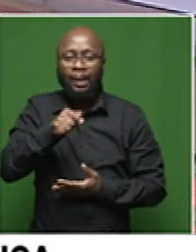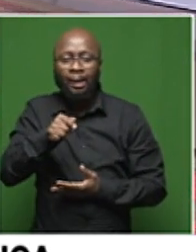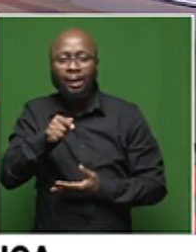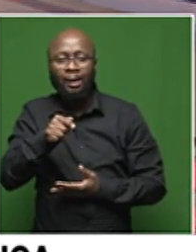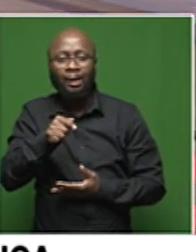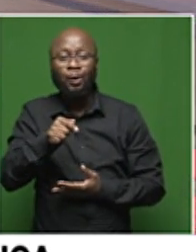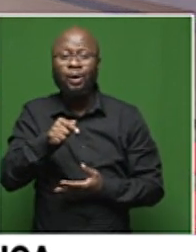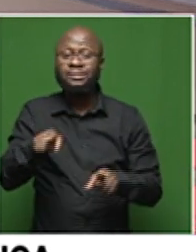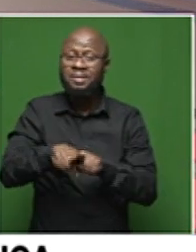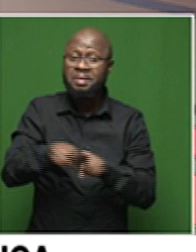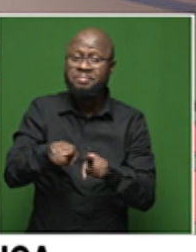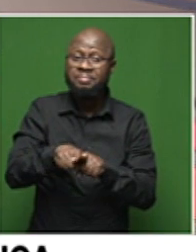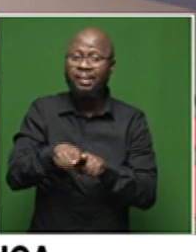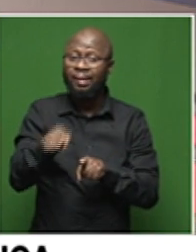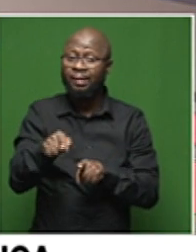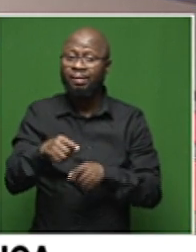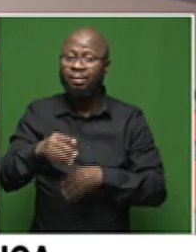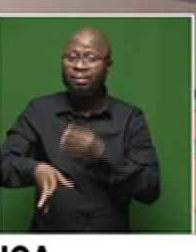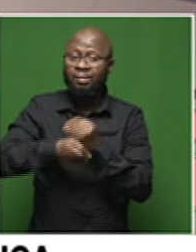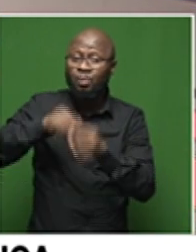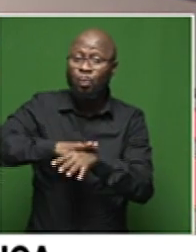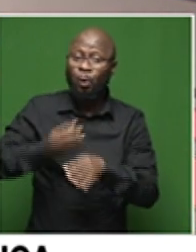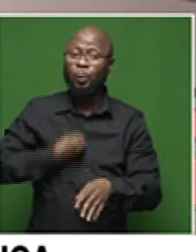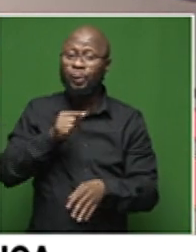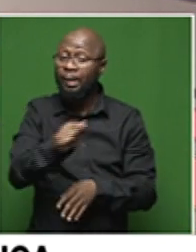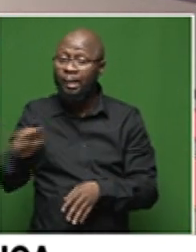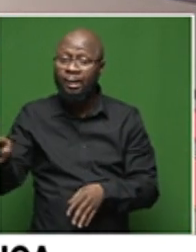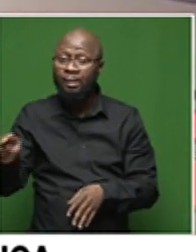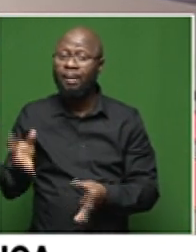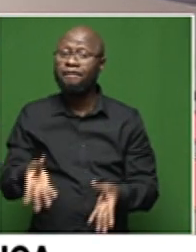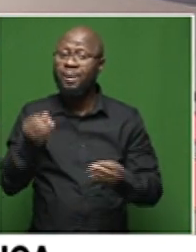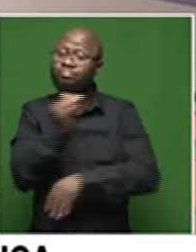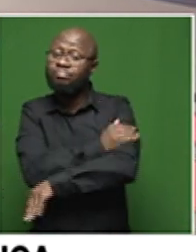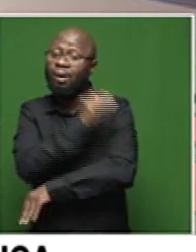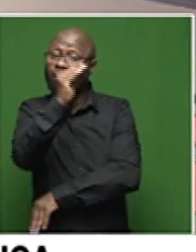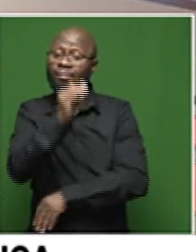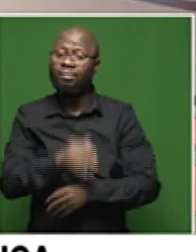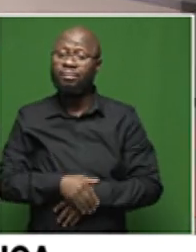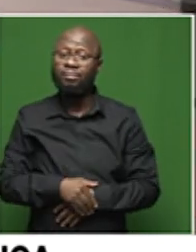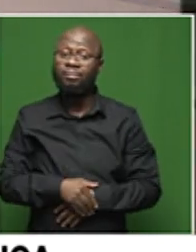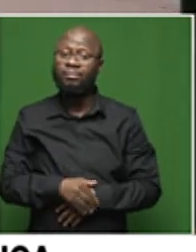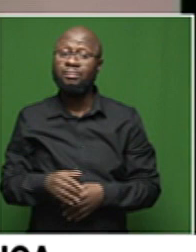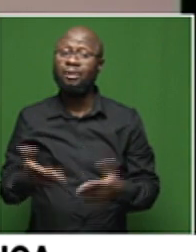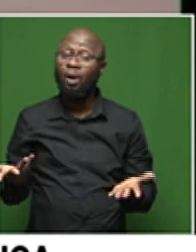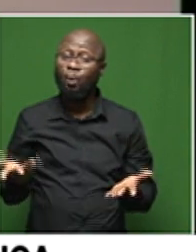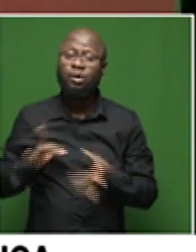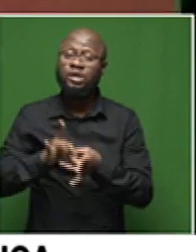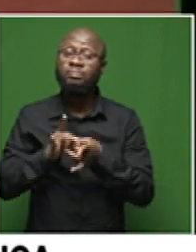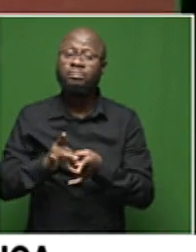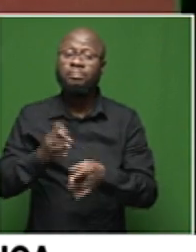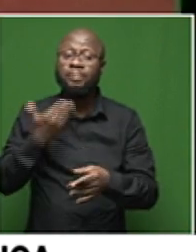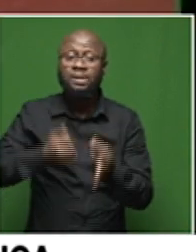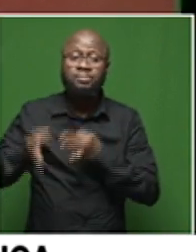the high number of young people now being diagnosed with hypertension. What is the link between the two, and why do you, as the Heart and Stroke